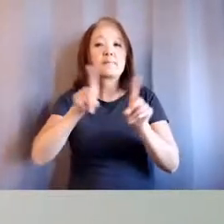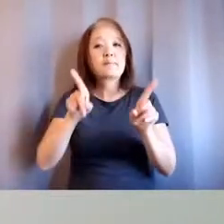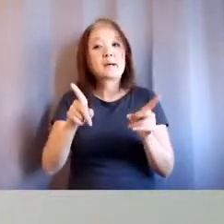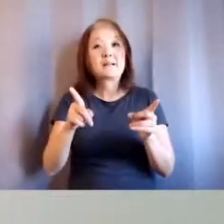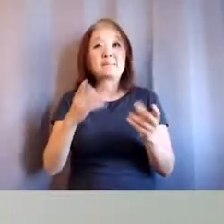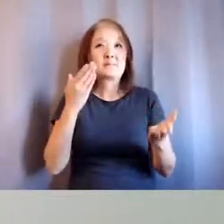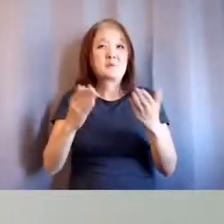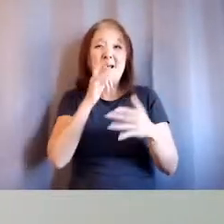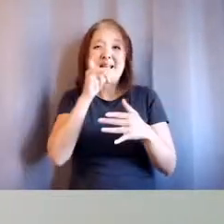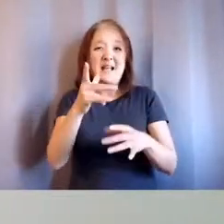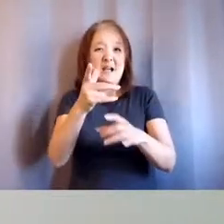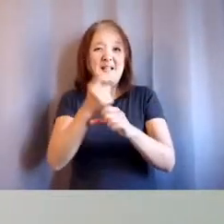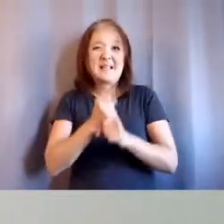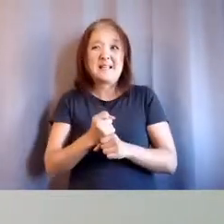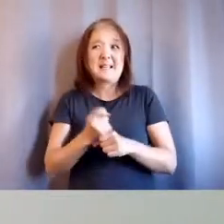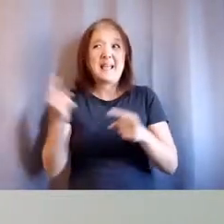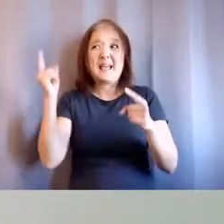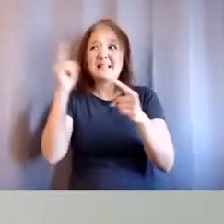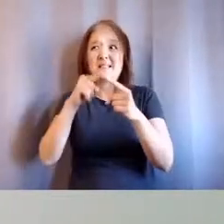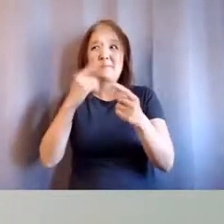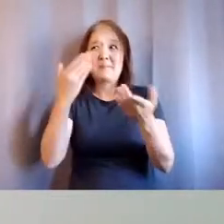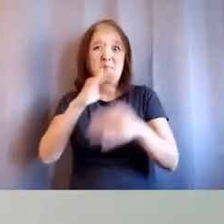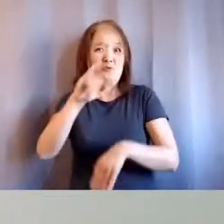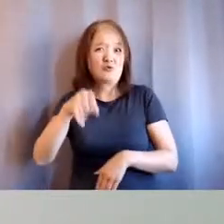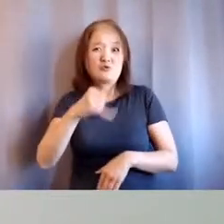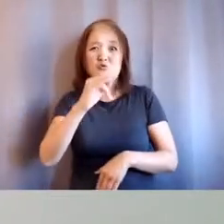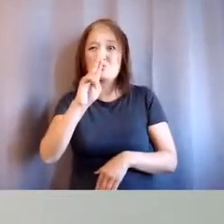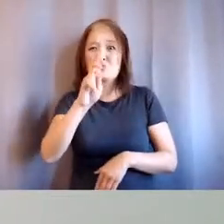not receive it until well into July.